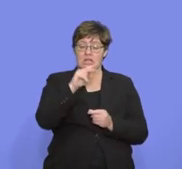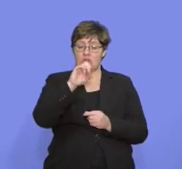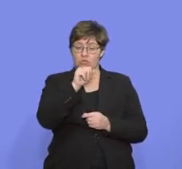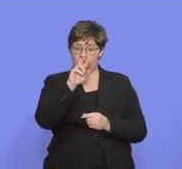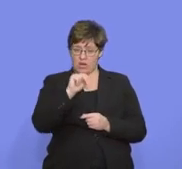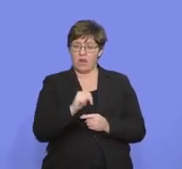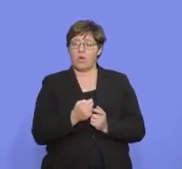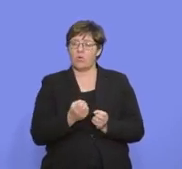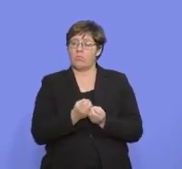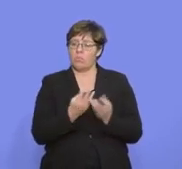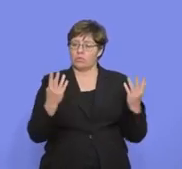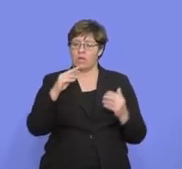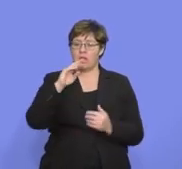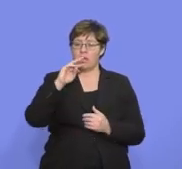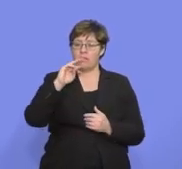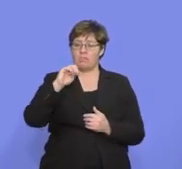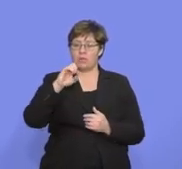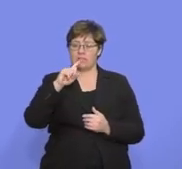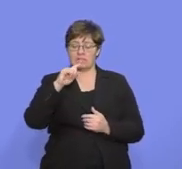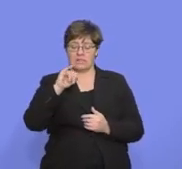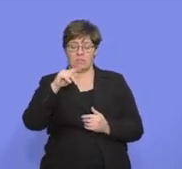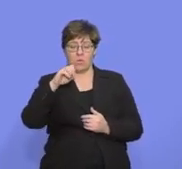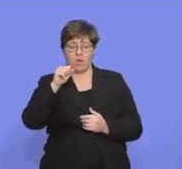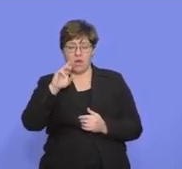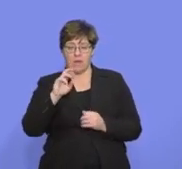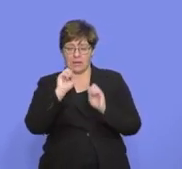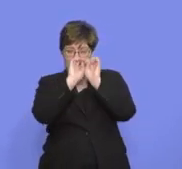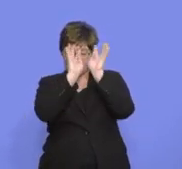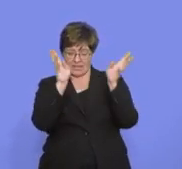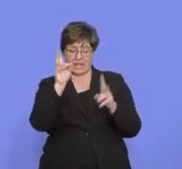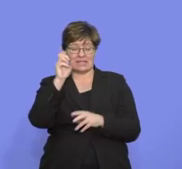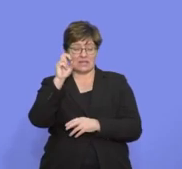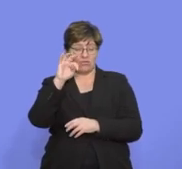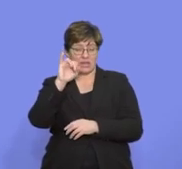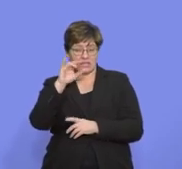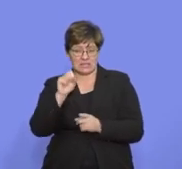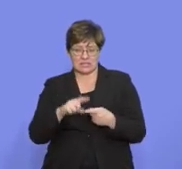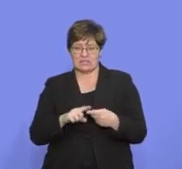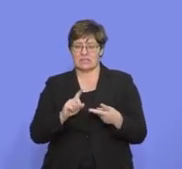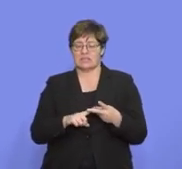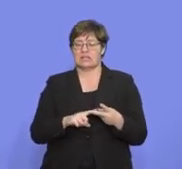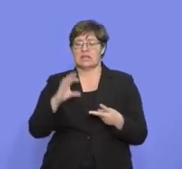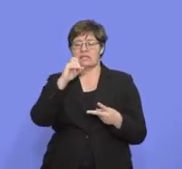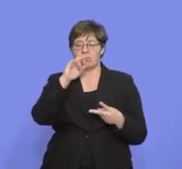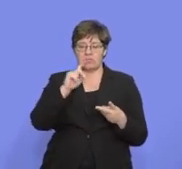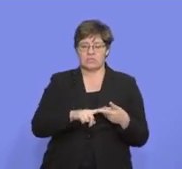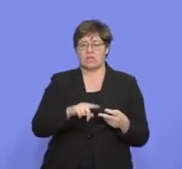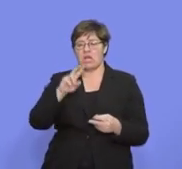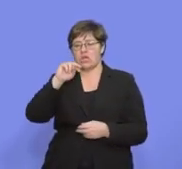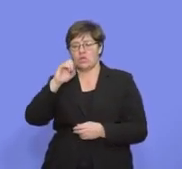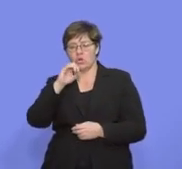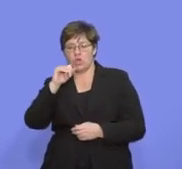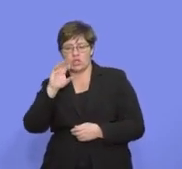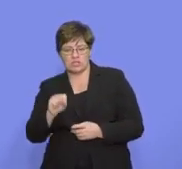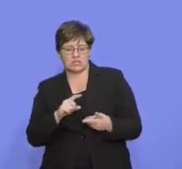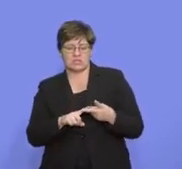also multipolar. Can you see all those dendrites there, right? So the dendrites, the cytoplasm, the nucleus, the cell body. Can you